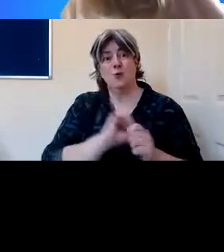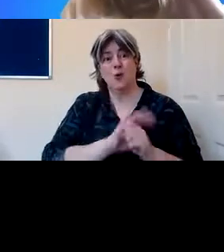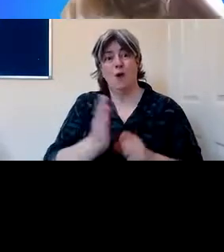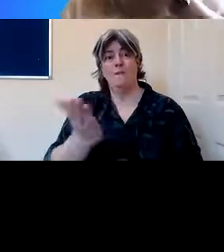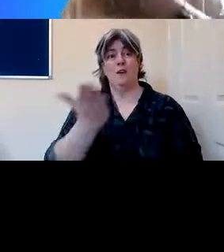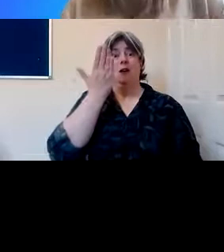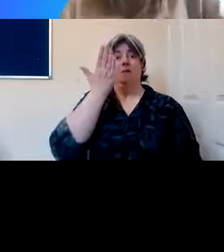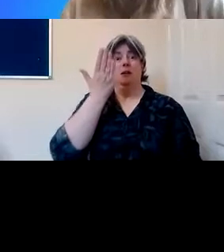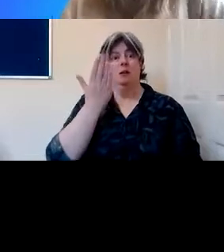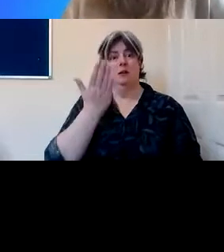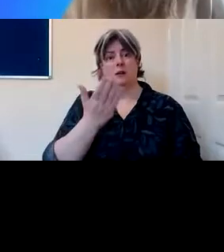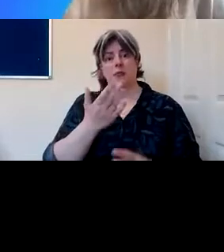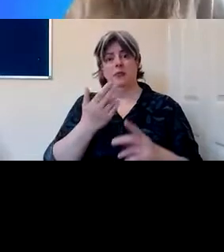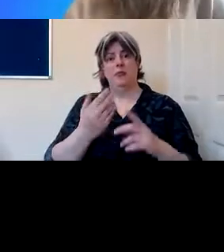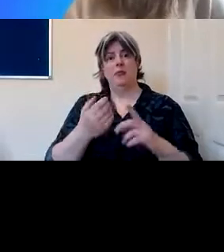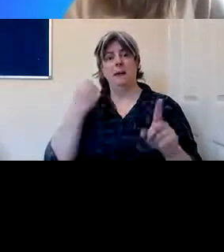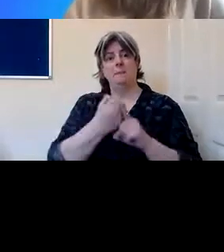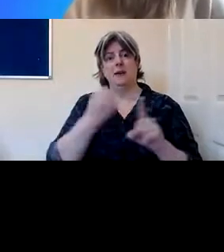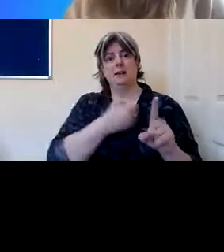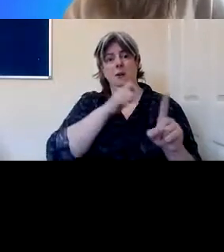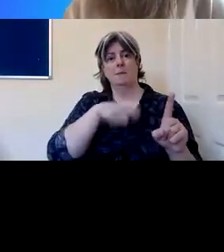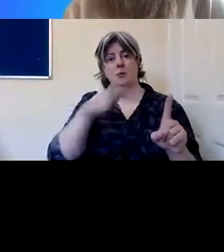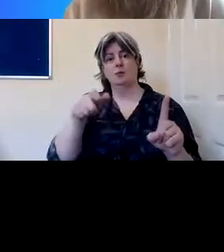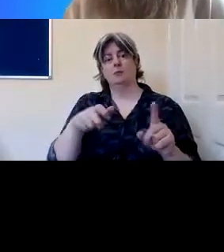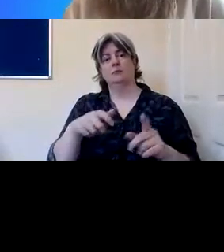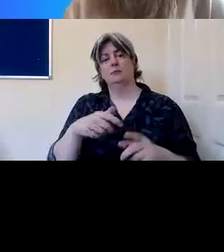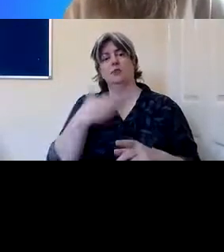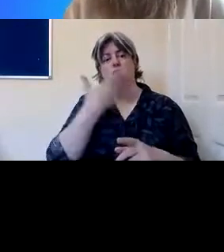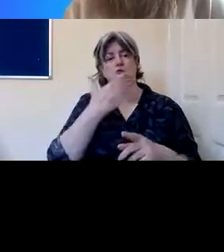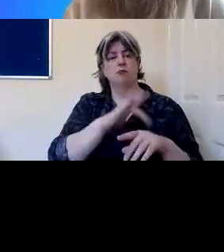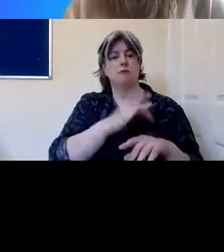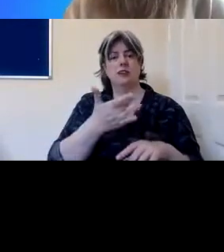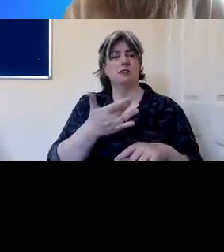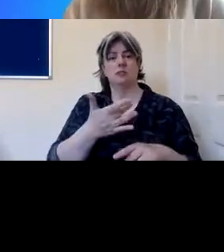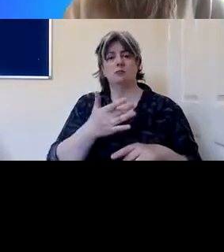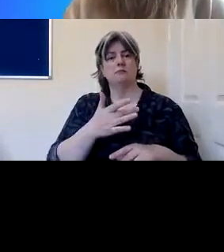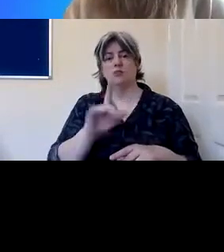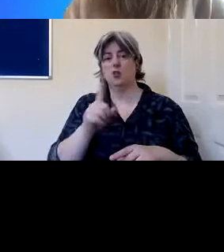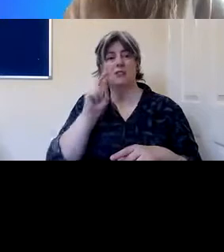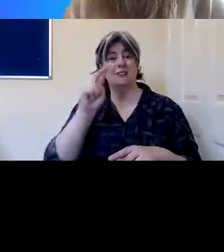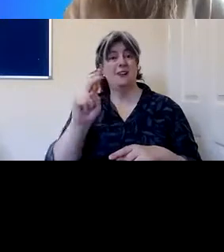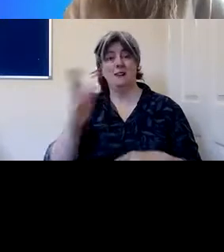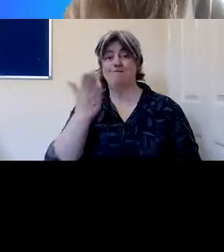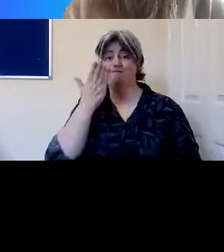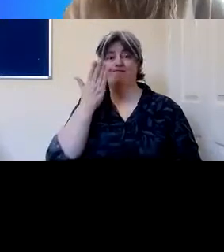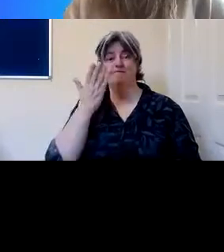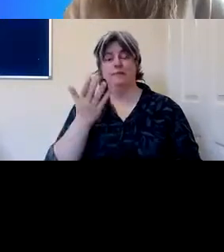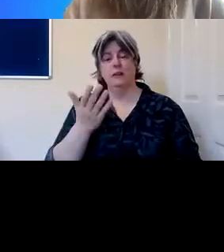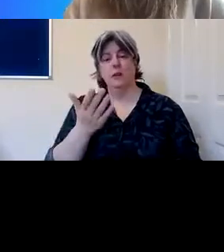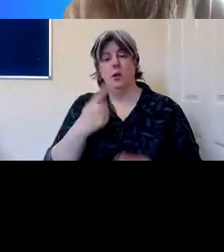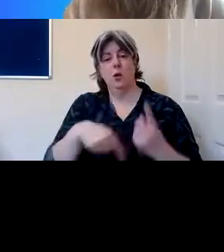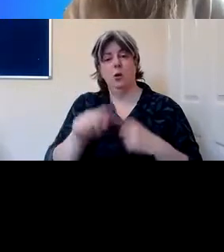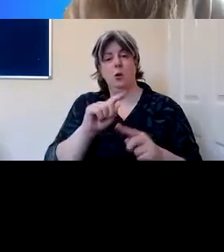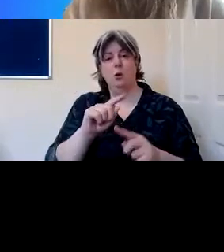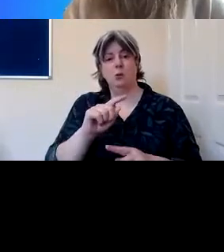would have on our pupils and on our school professionals. So we do support the call for a